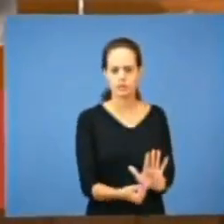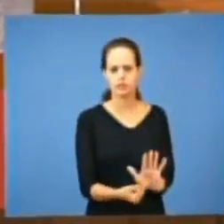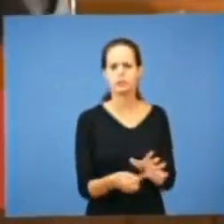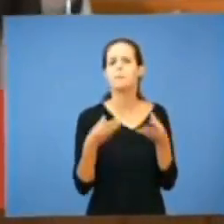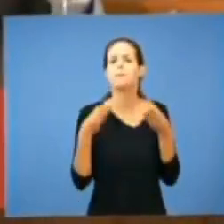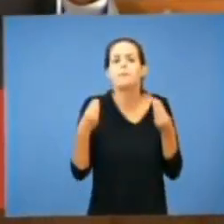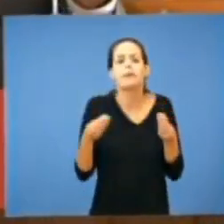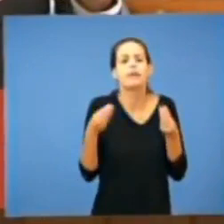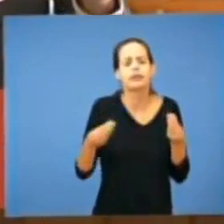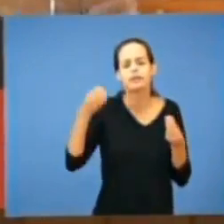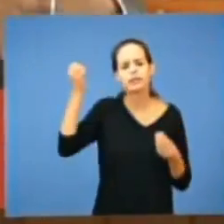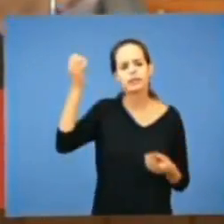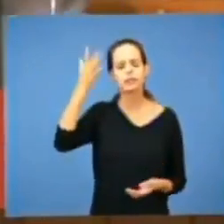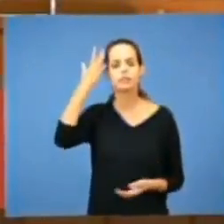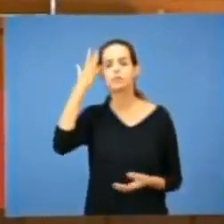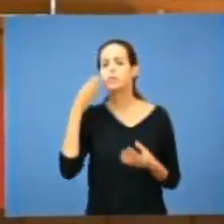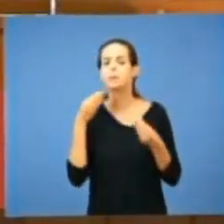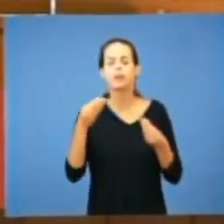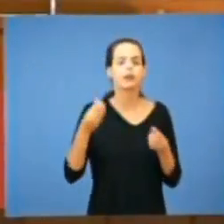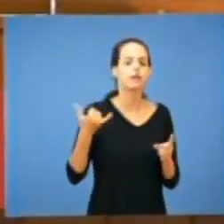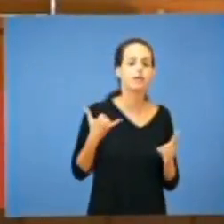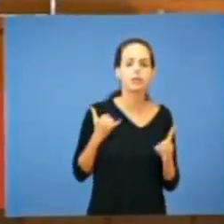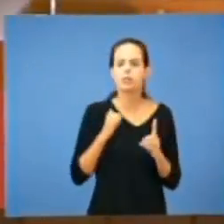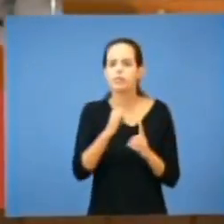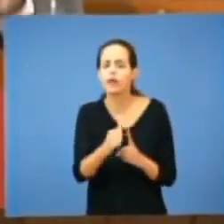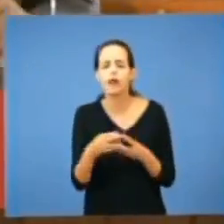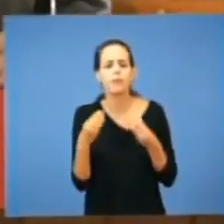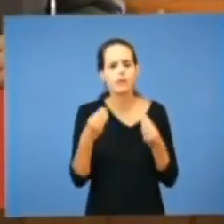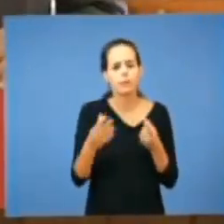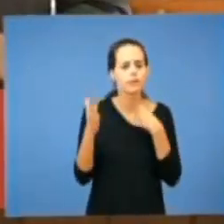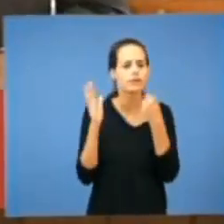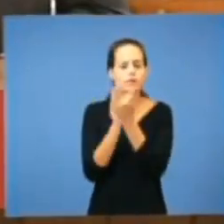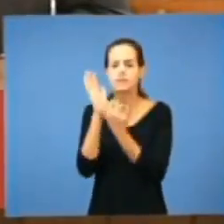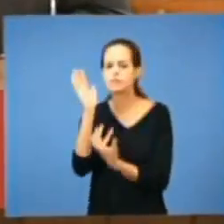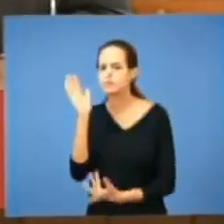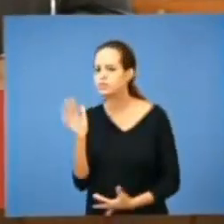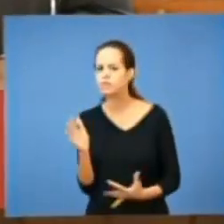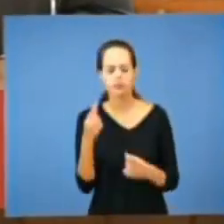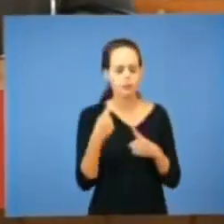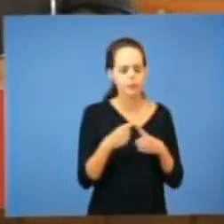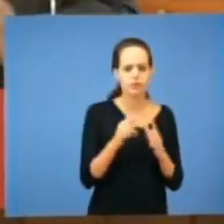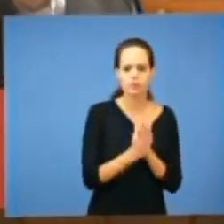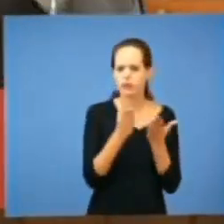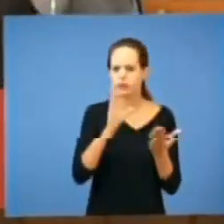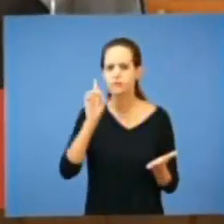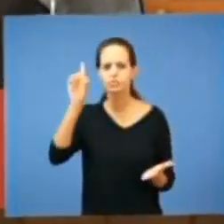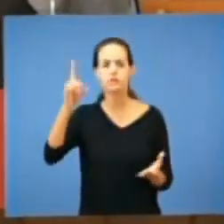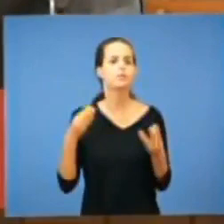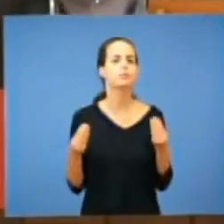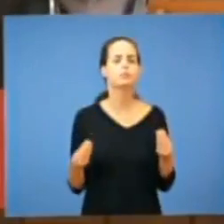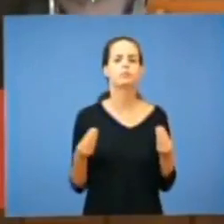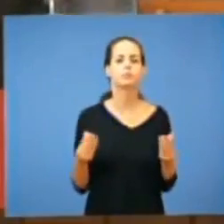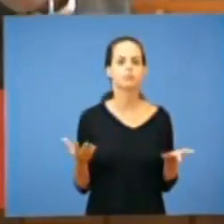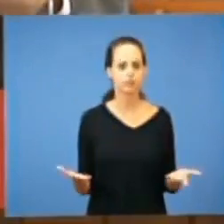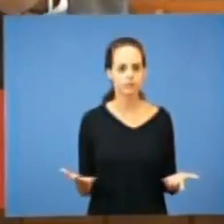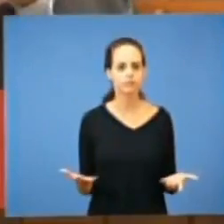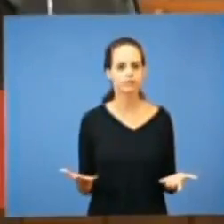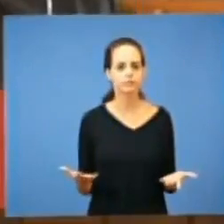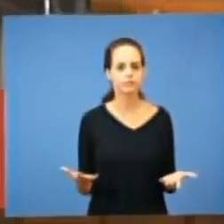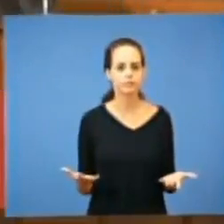why this. Why prophetic? Why the blood? Why the word? this is all